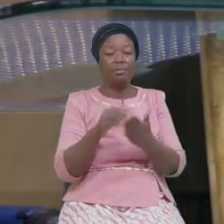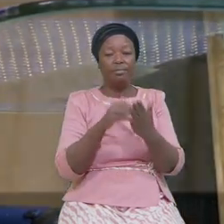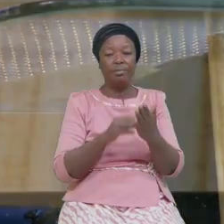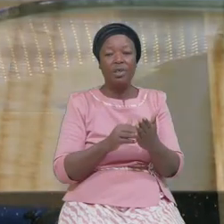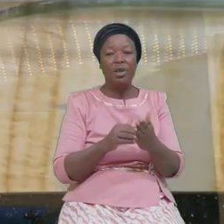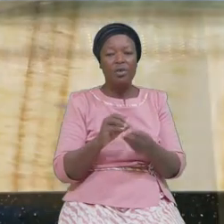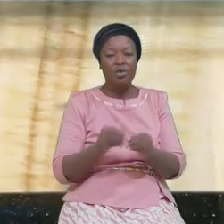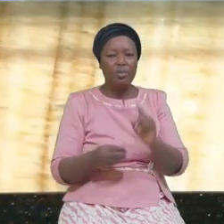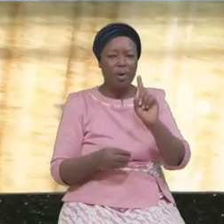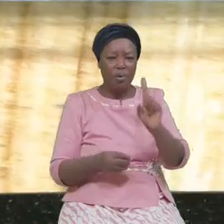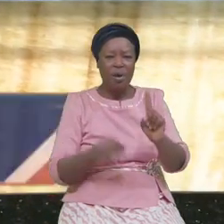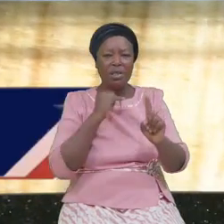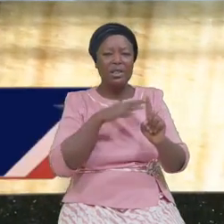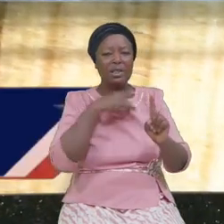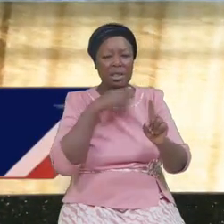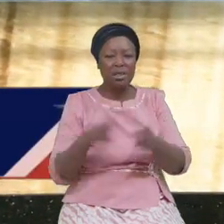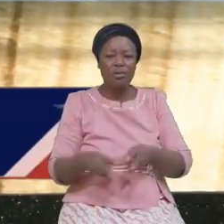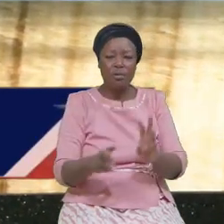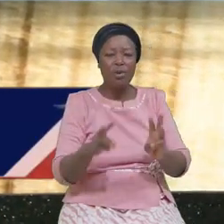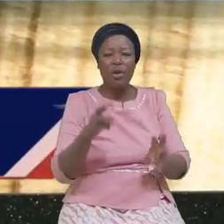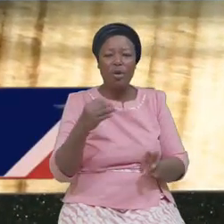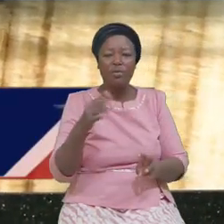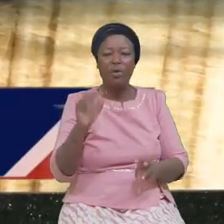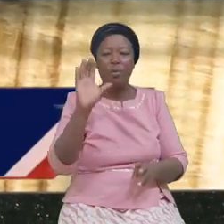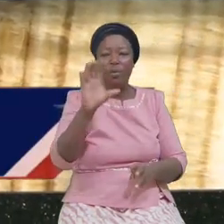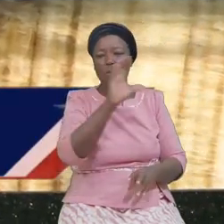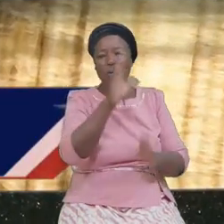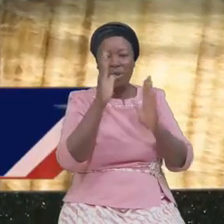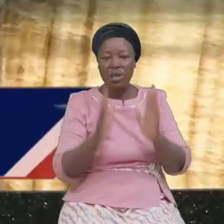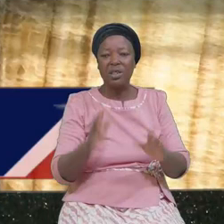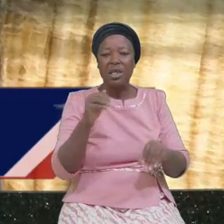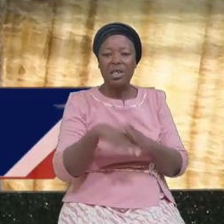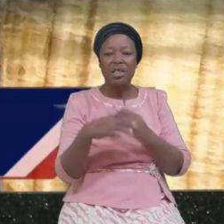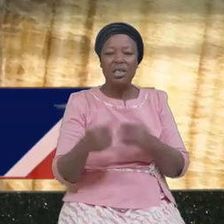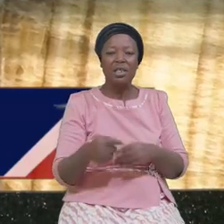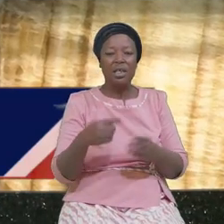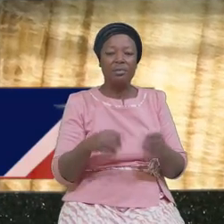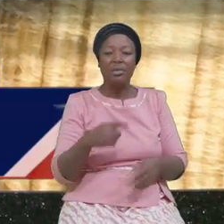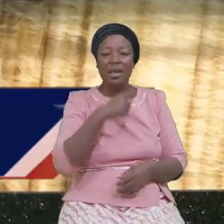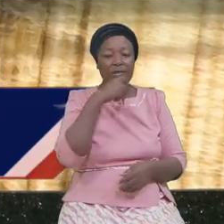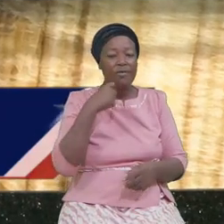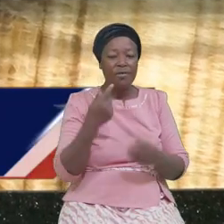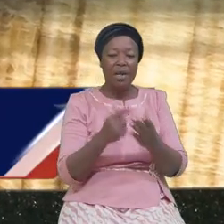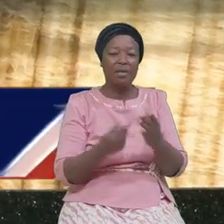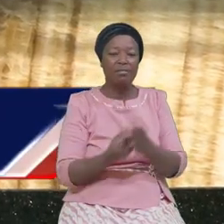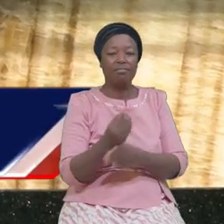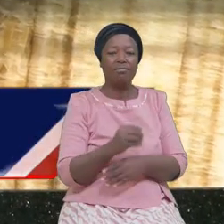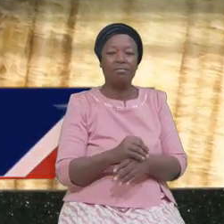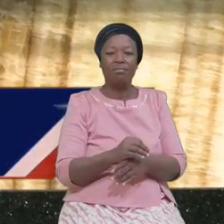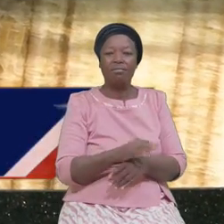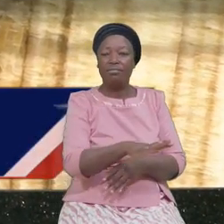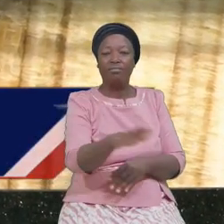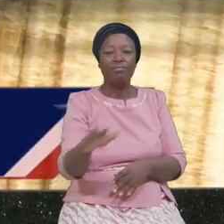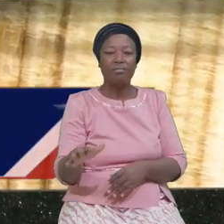the corrupted way of wanderers in the wilderness. Even in the wilderness, they started all